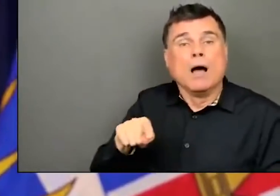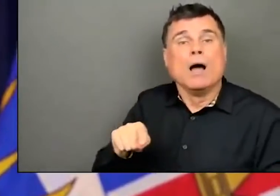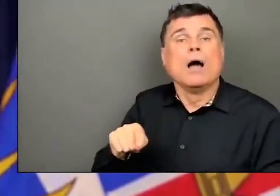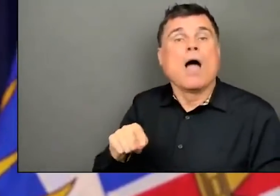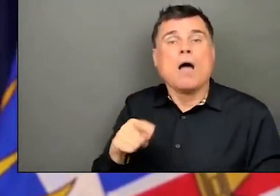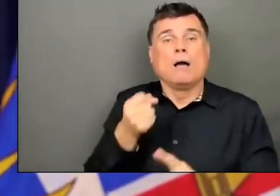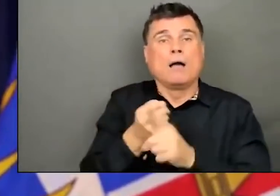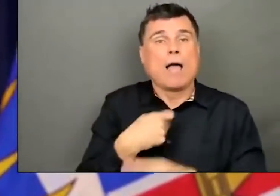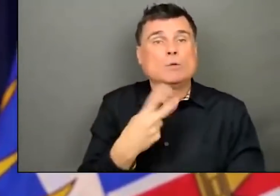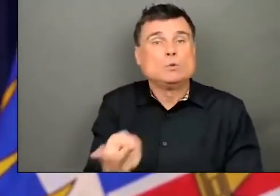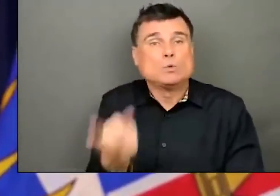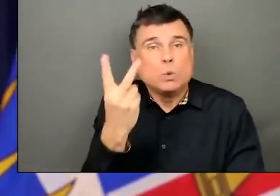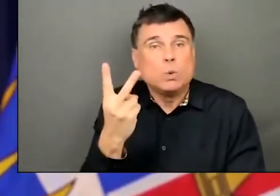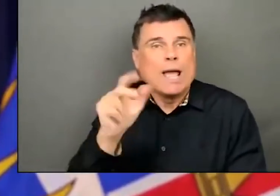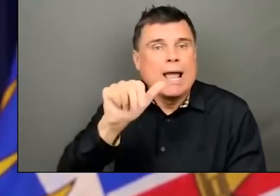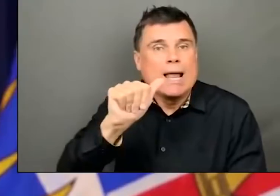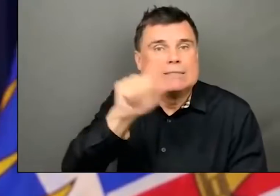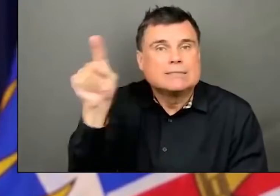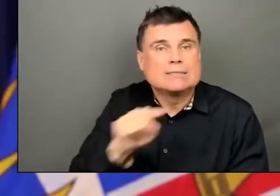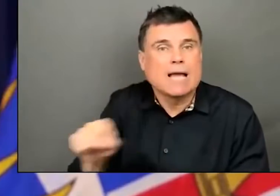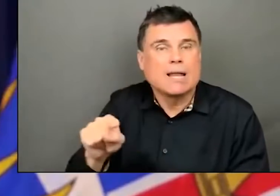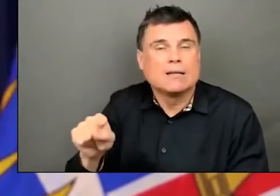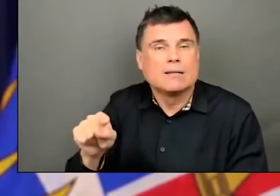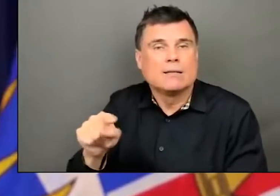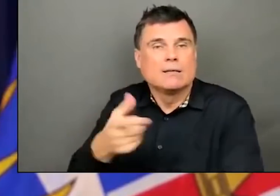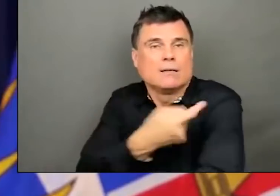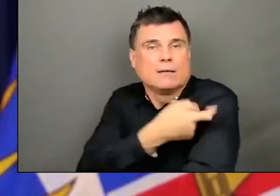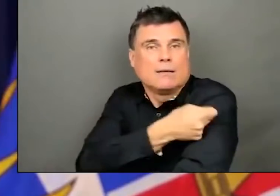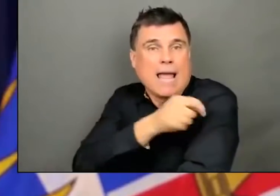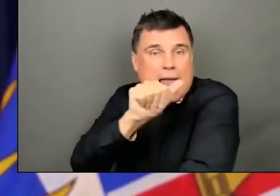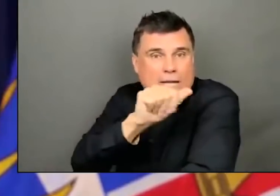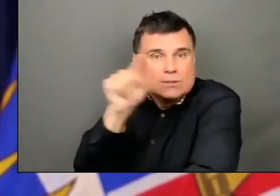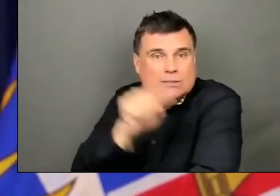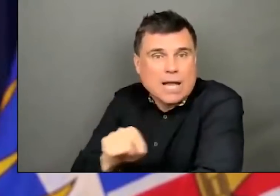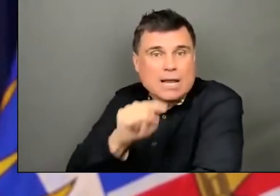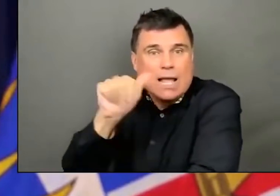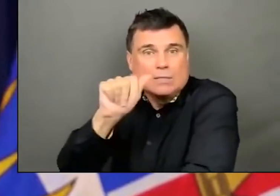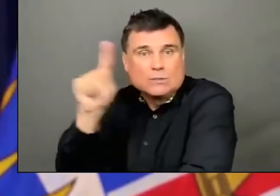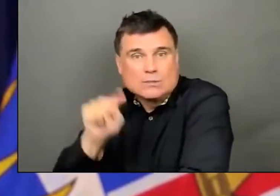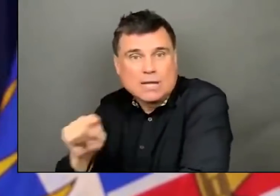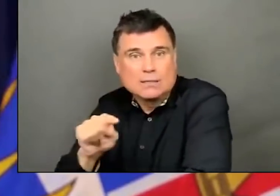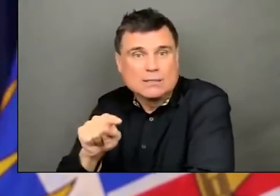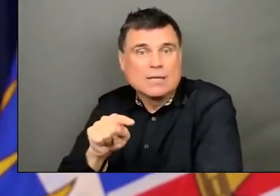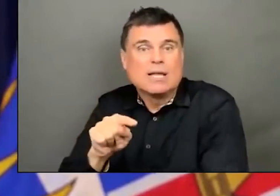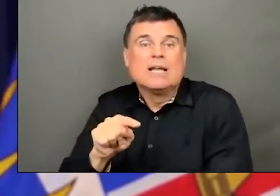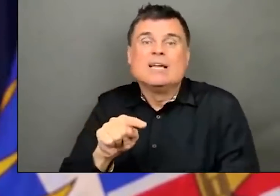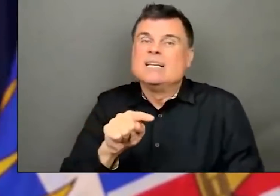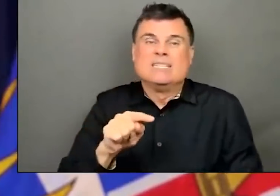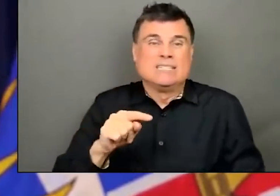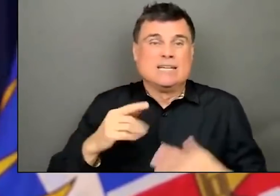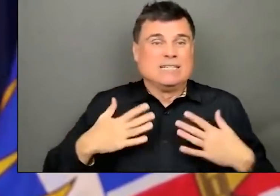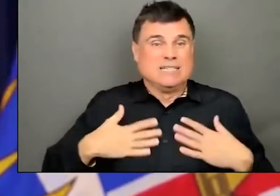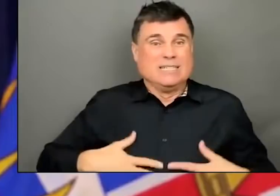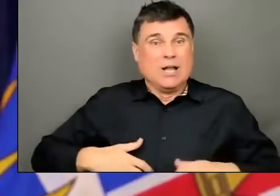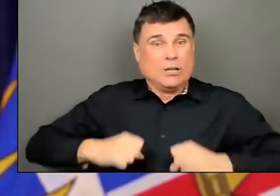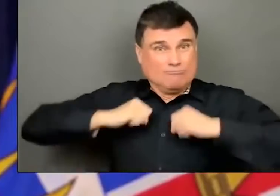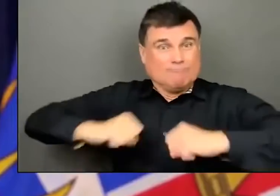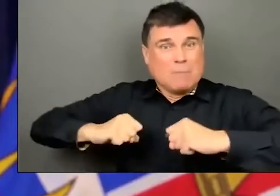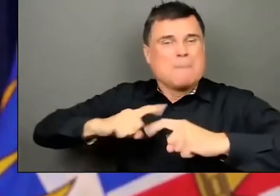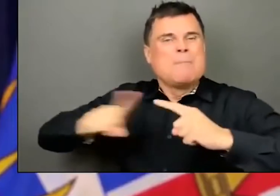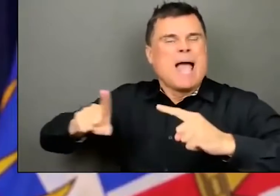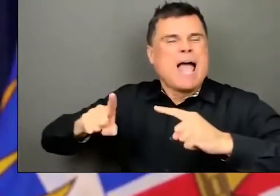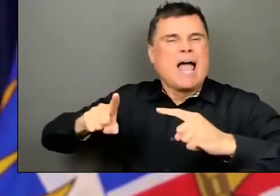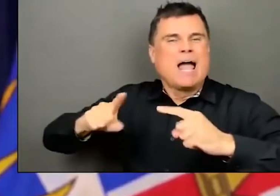good protection for serious illness, but lower protection against infection. And as a result, people who receive